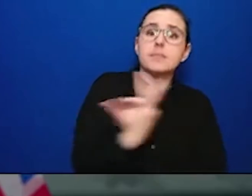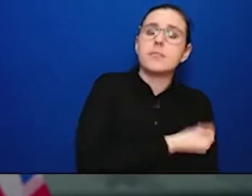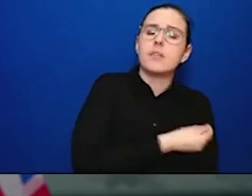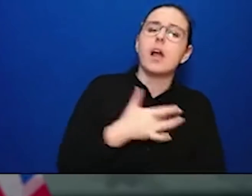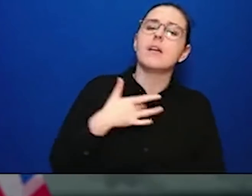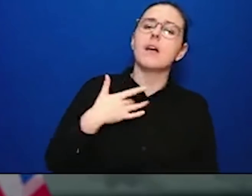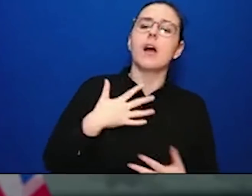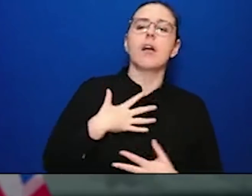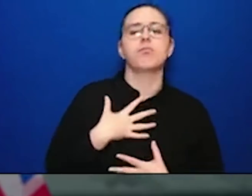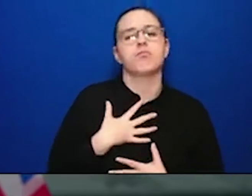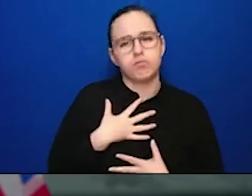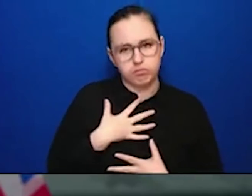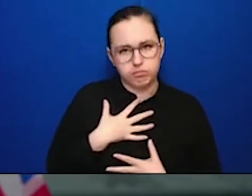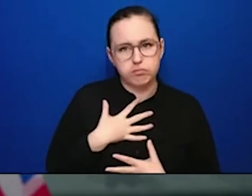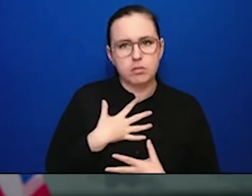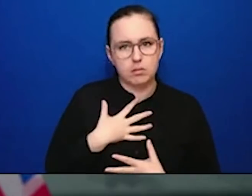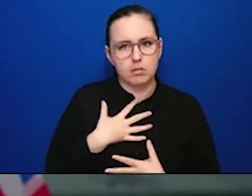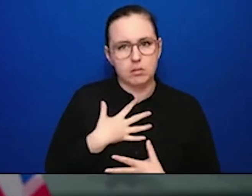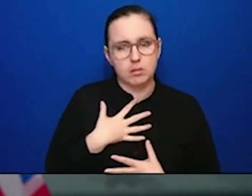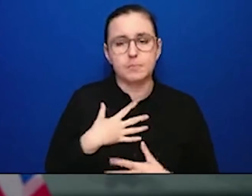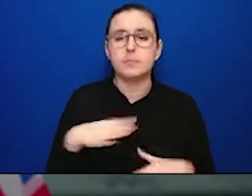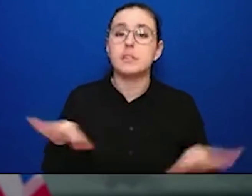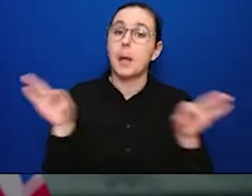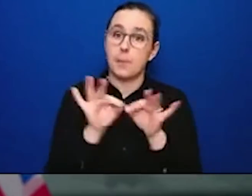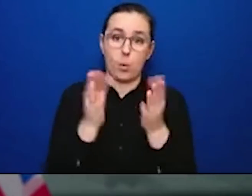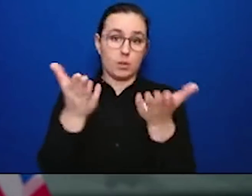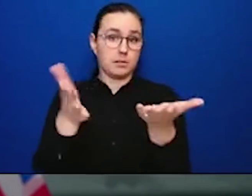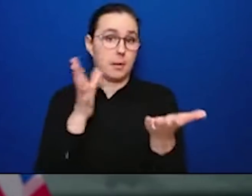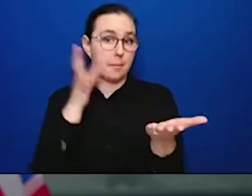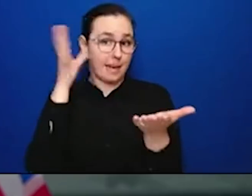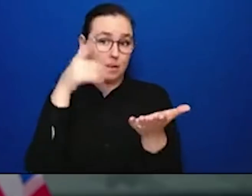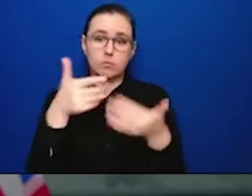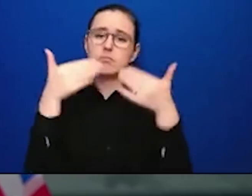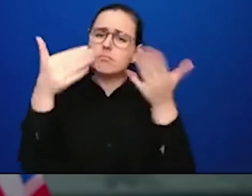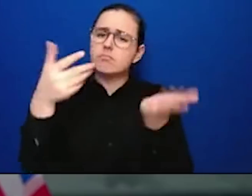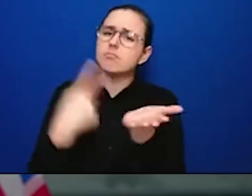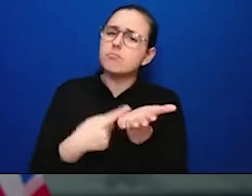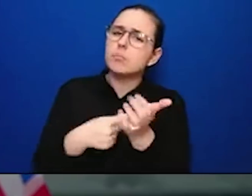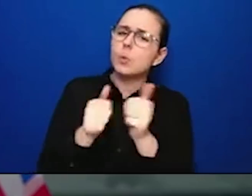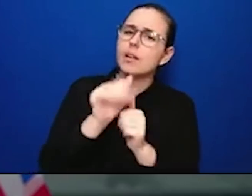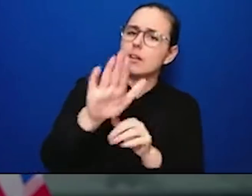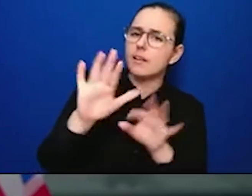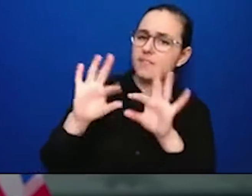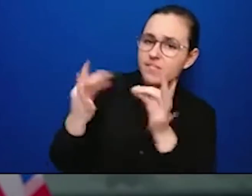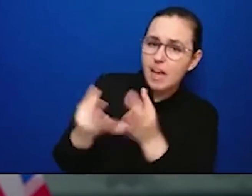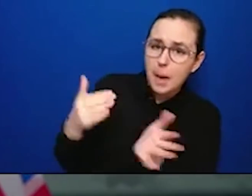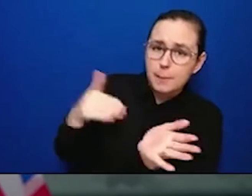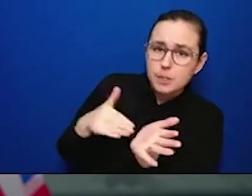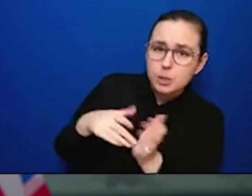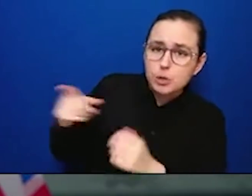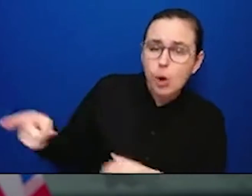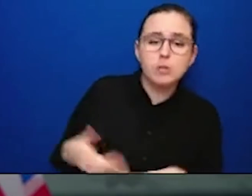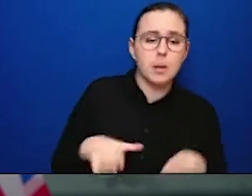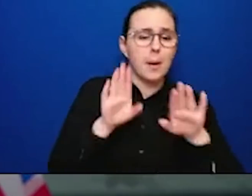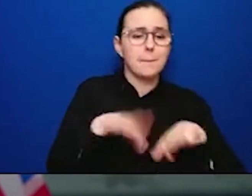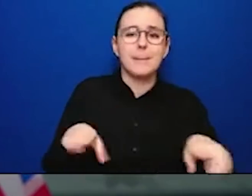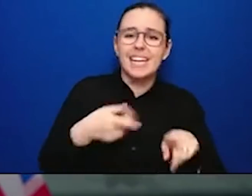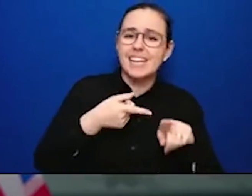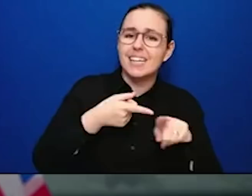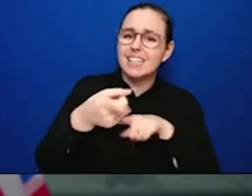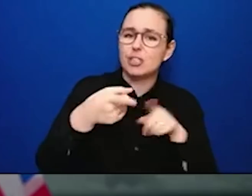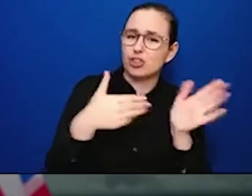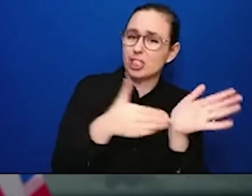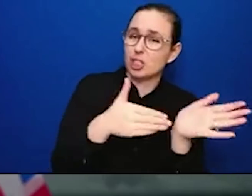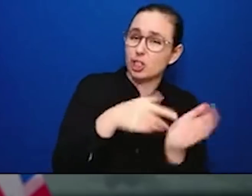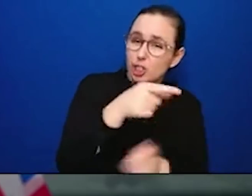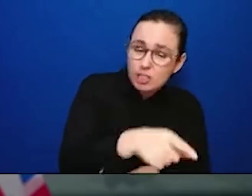need, talk to your pediatrician, talk to your family doctor, talk to your pharmacist. This is a very safe vaccine, and